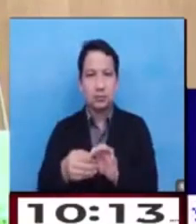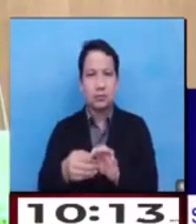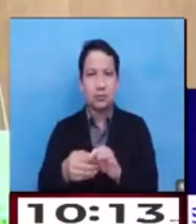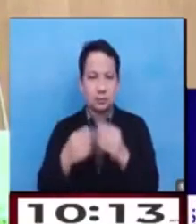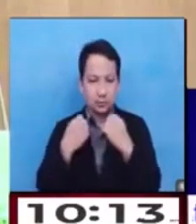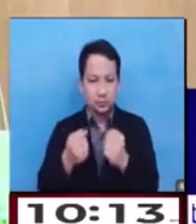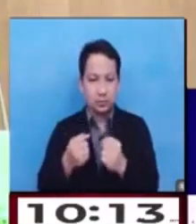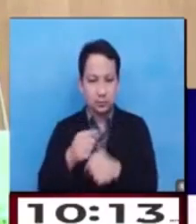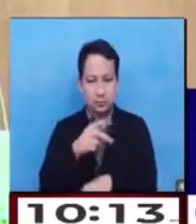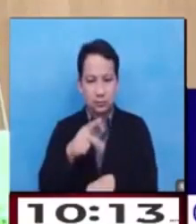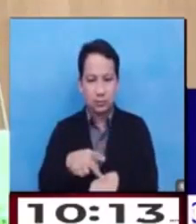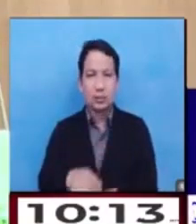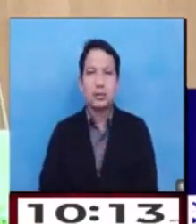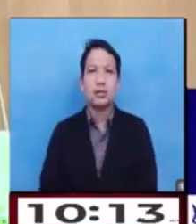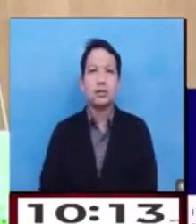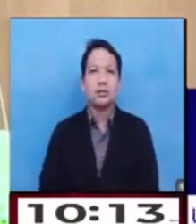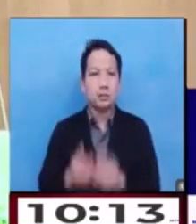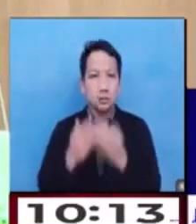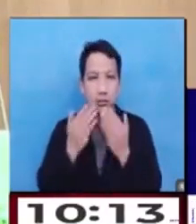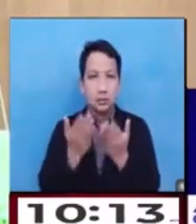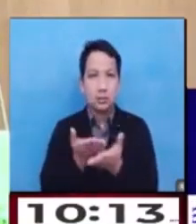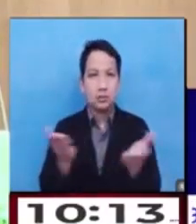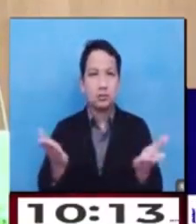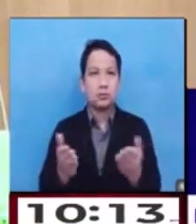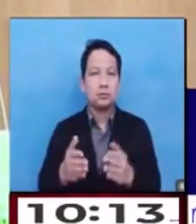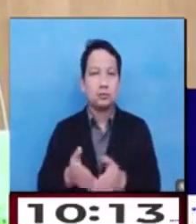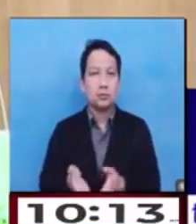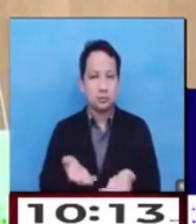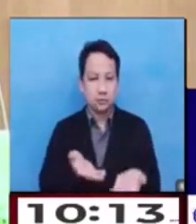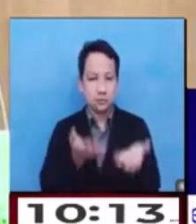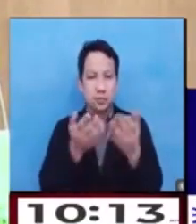Philippines. Maraming salamat at mabuhay.